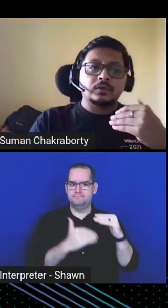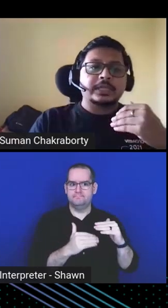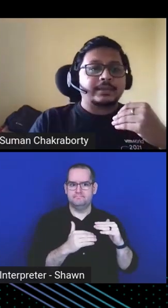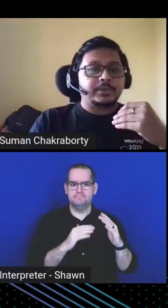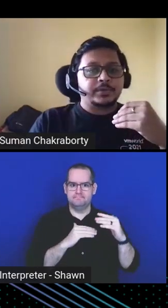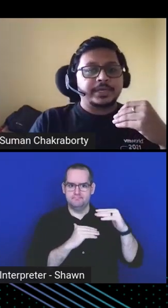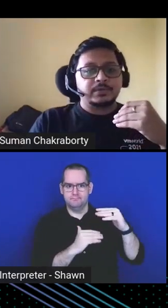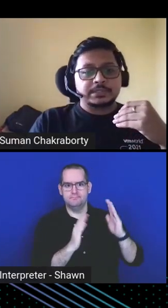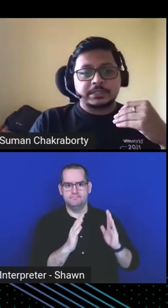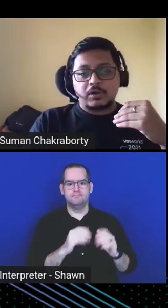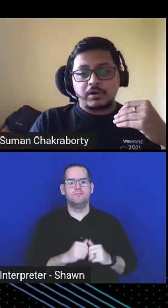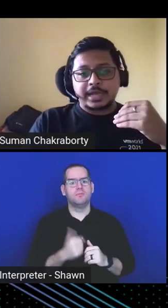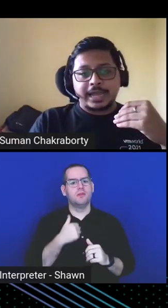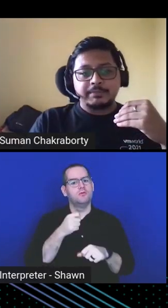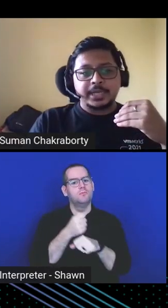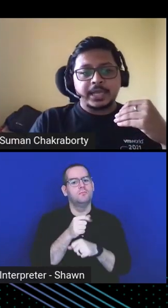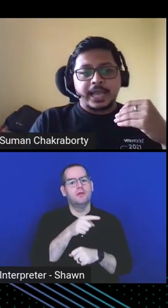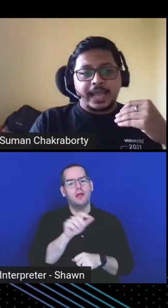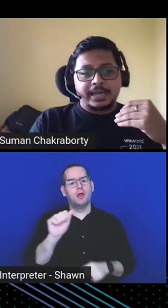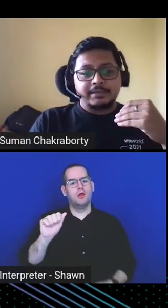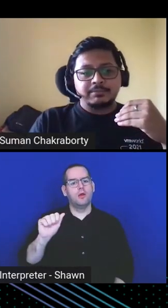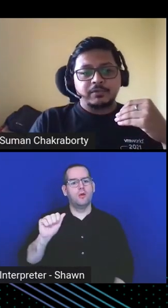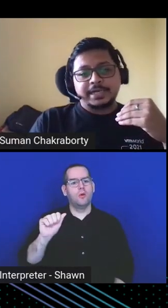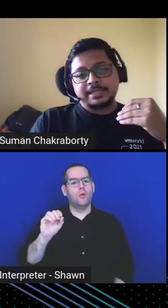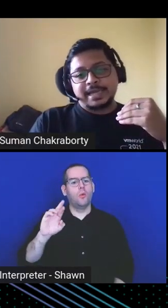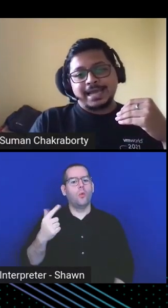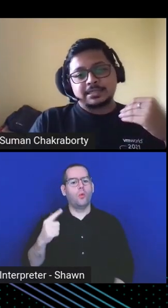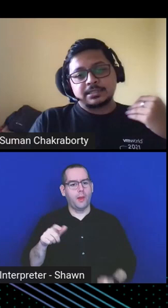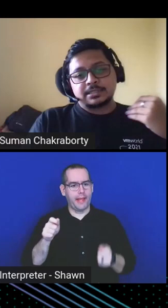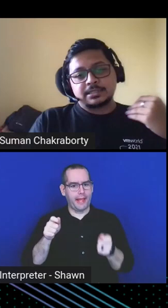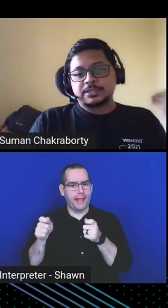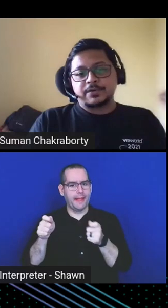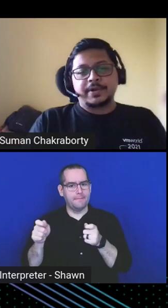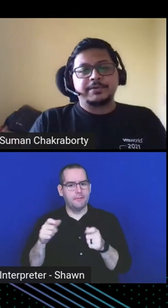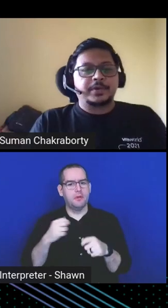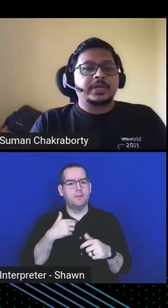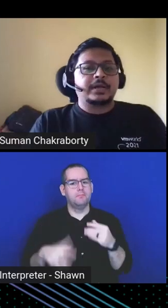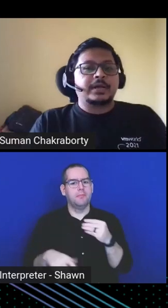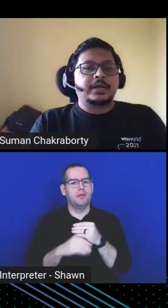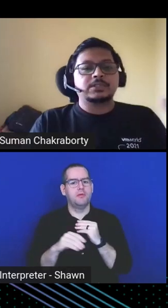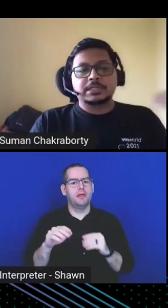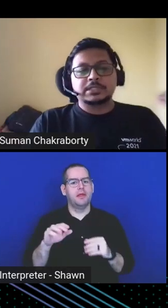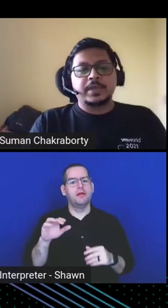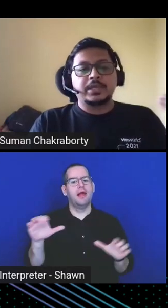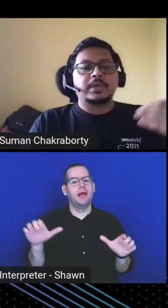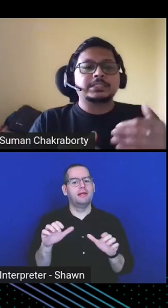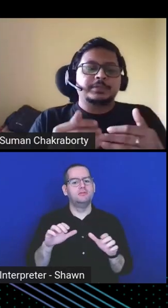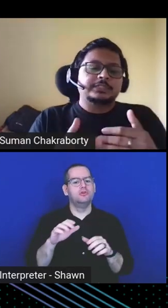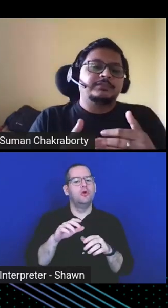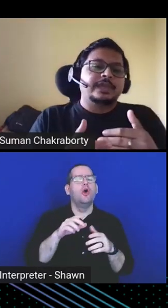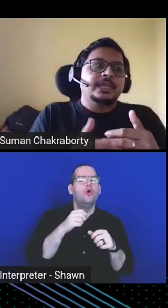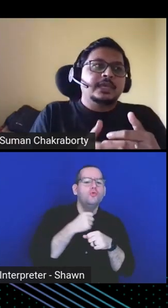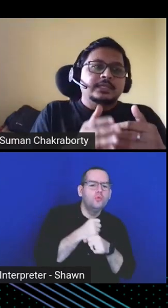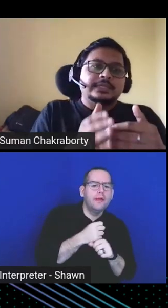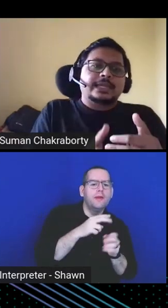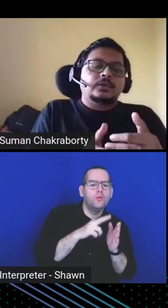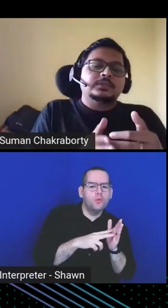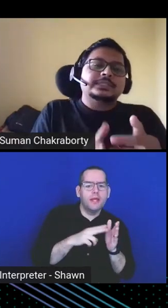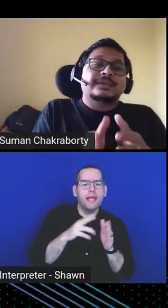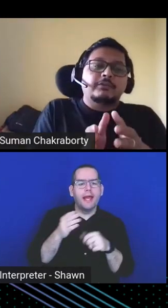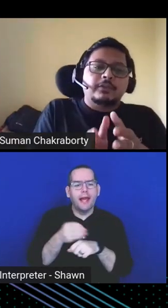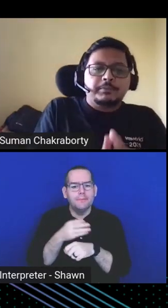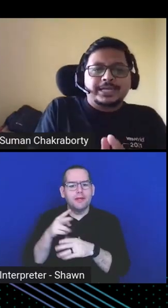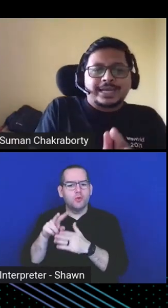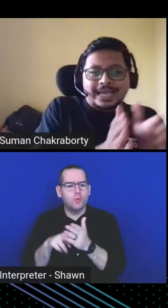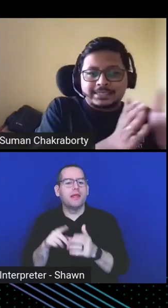another role that I'm creating, which is the org admin, and I'm providing the actions, which is create, read, update, delete. So this way you can specify that